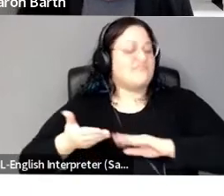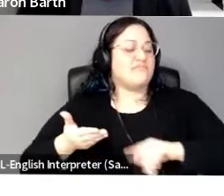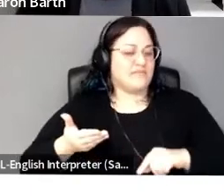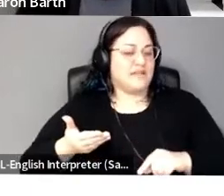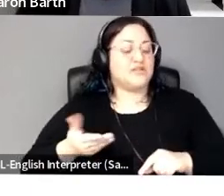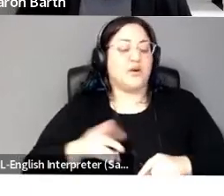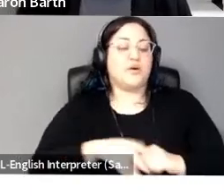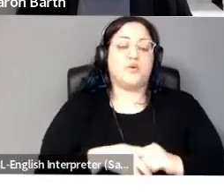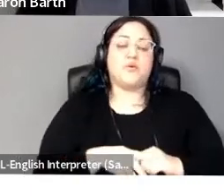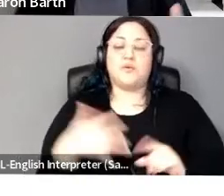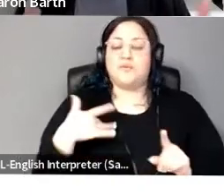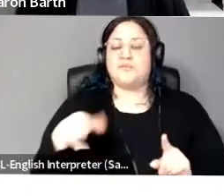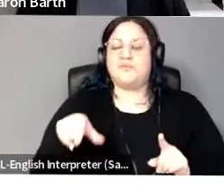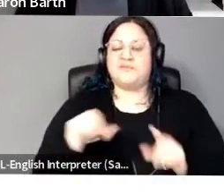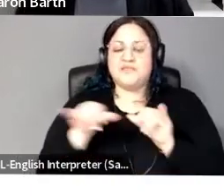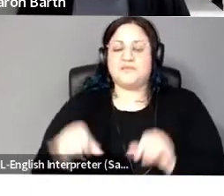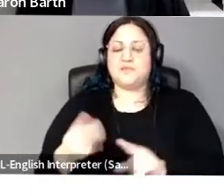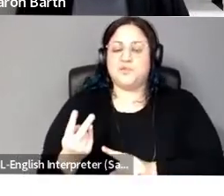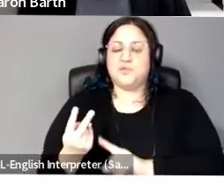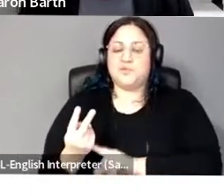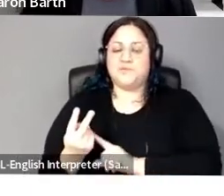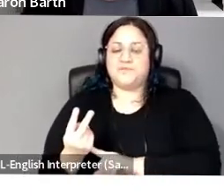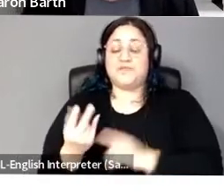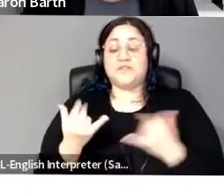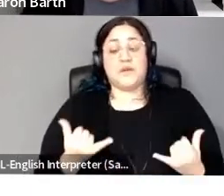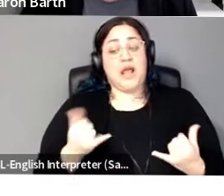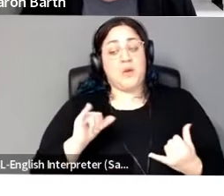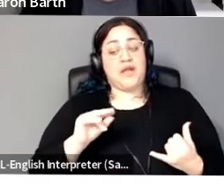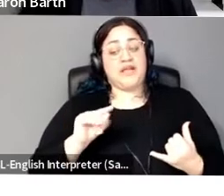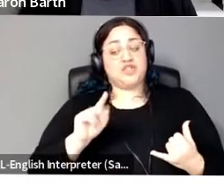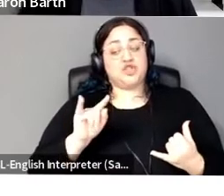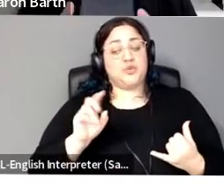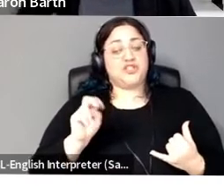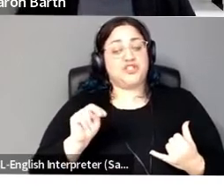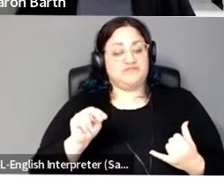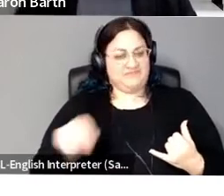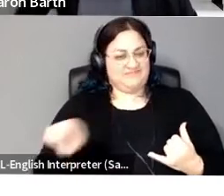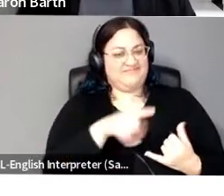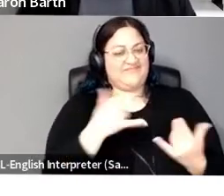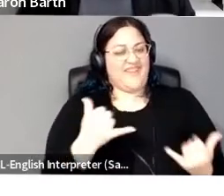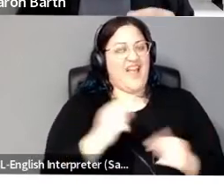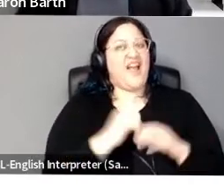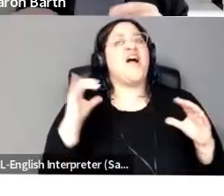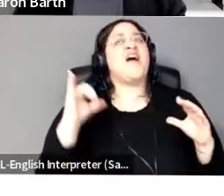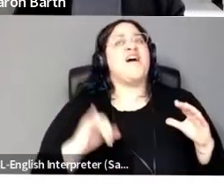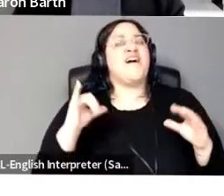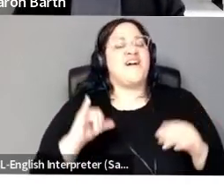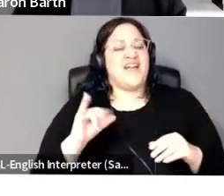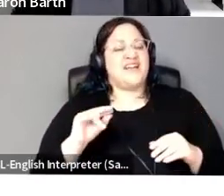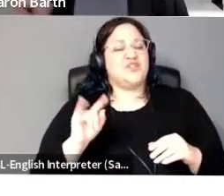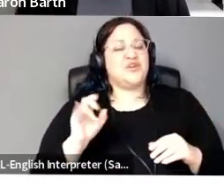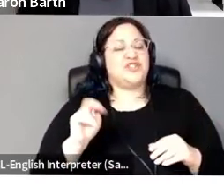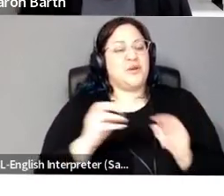happens. So now our definition of intuition is a little bit better, right? It's our ability to think about a current